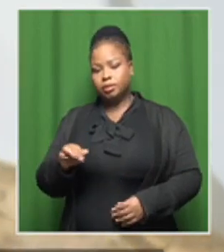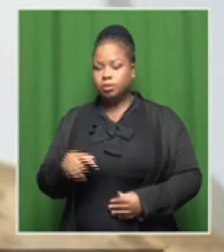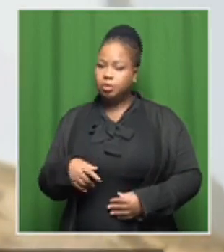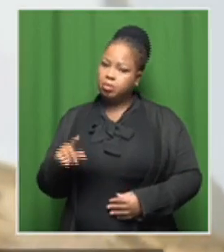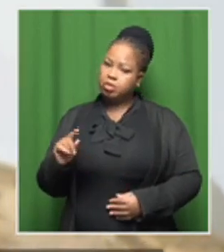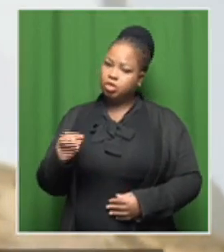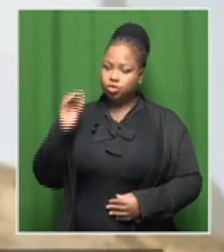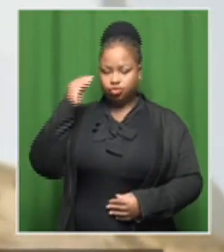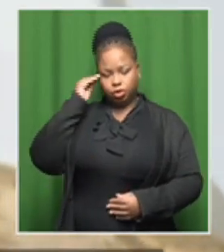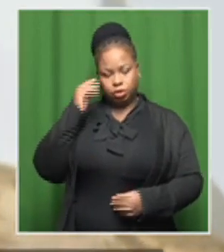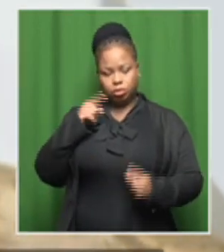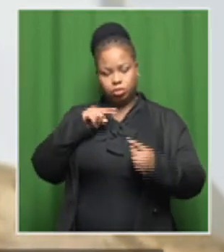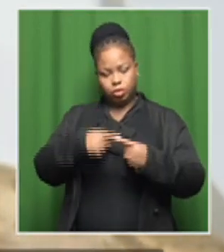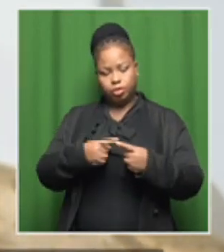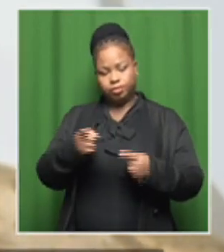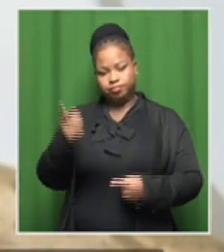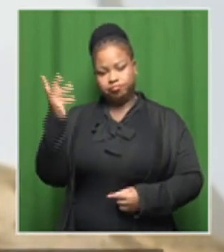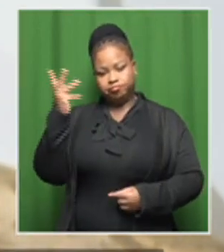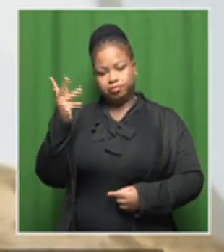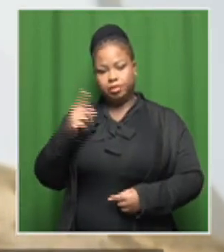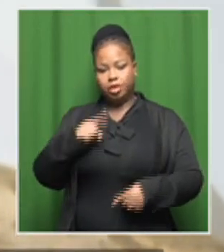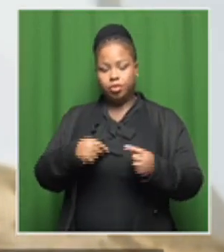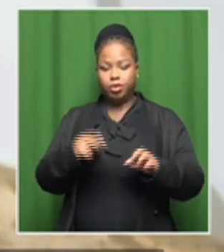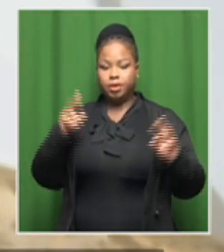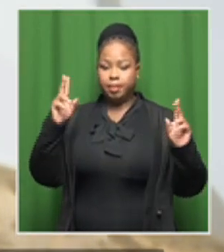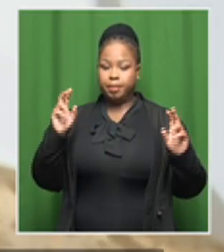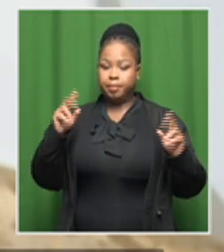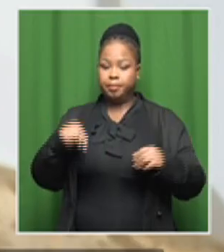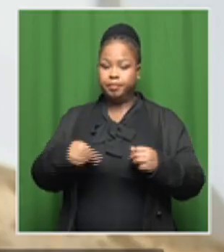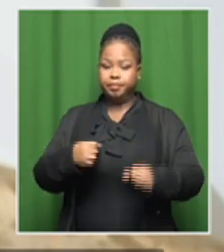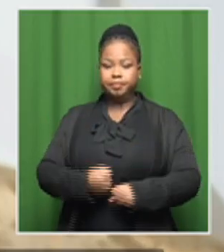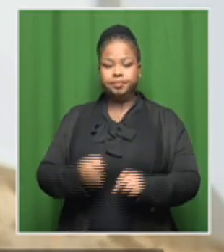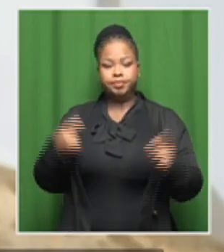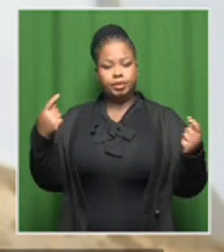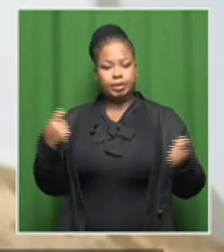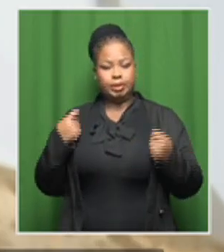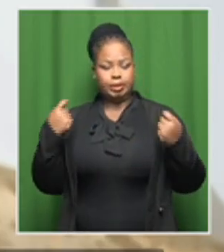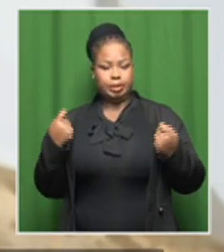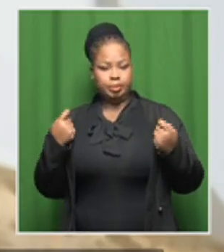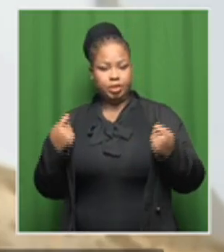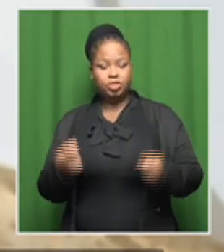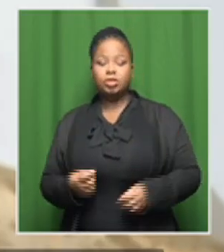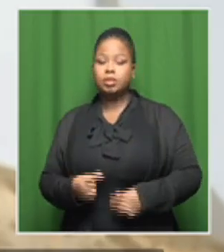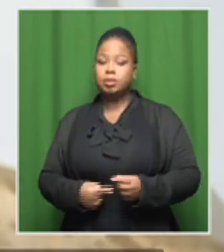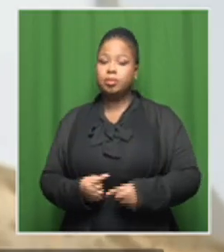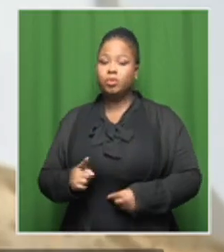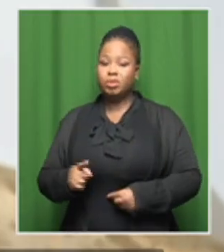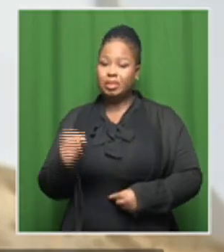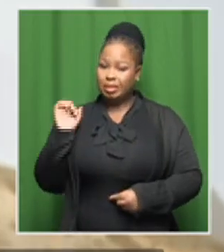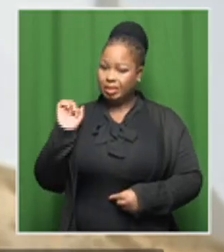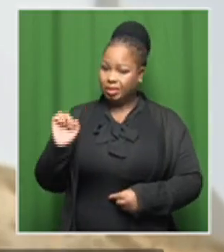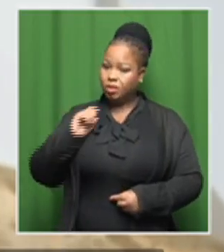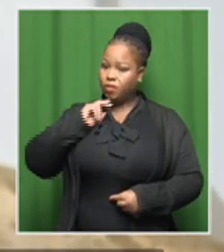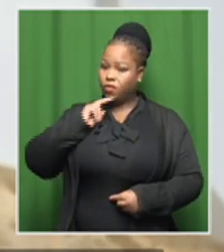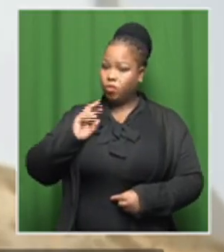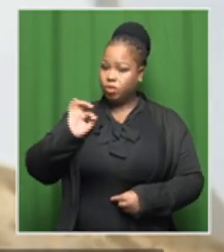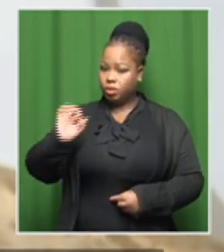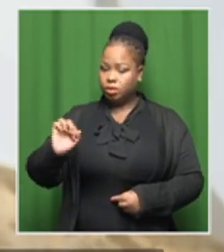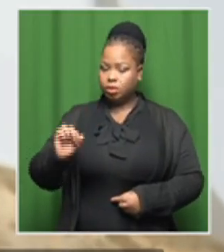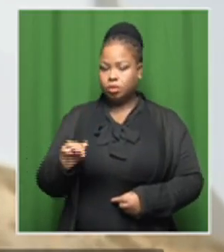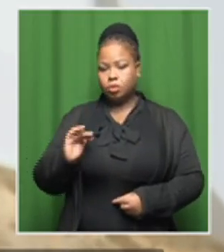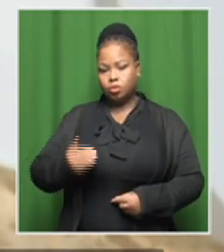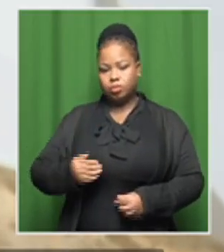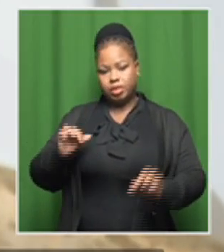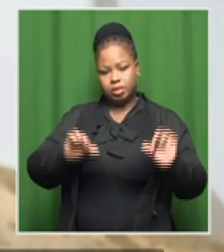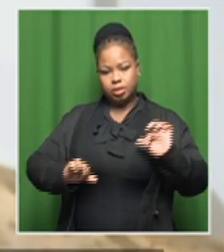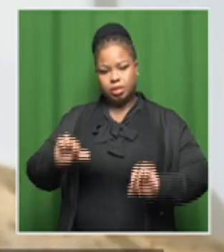interesting point, you know, speaking to the theme of this year's celebration with regard to her voice, a women